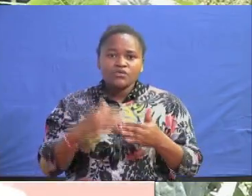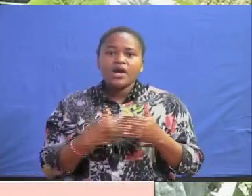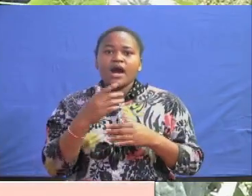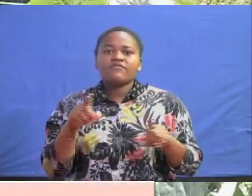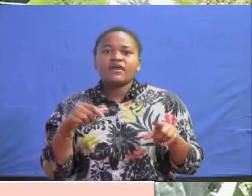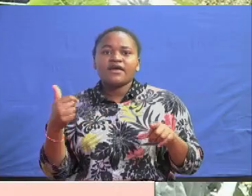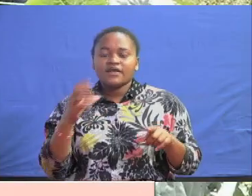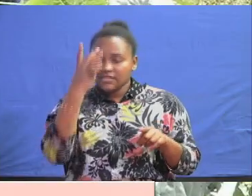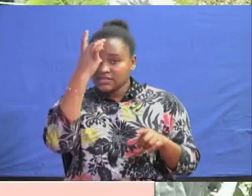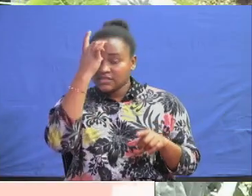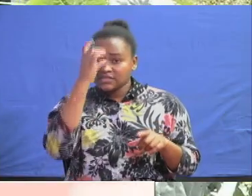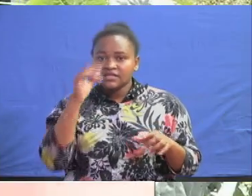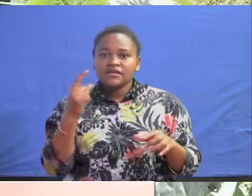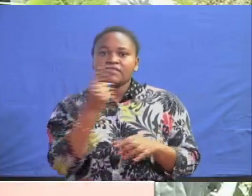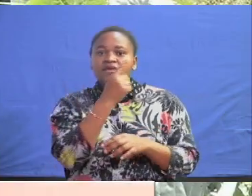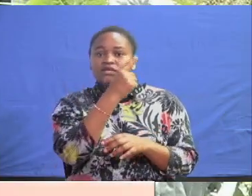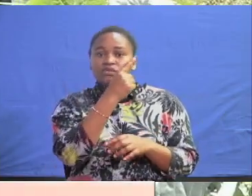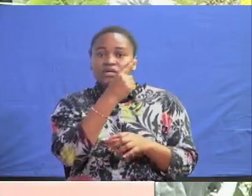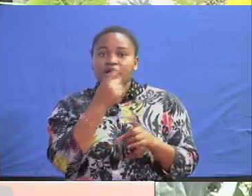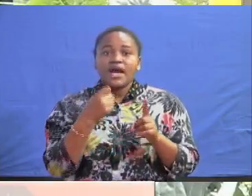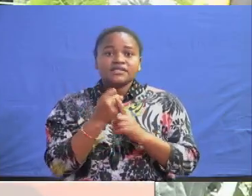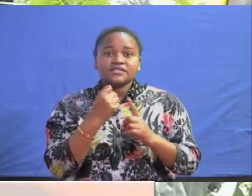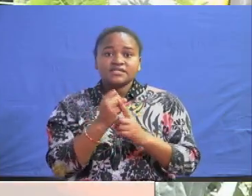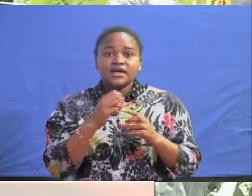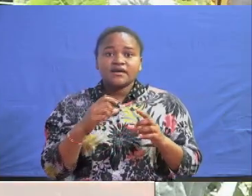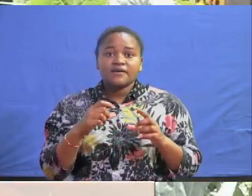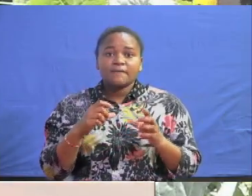disease. This disease usually attack our crops.